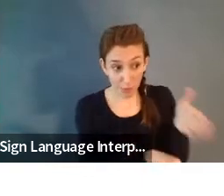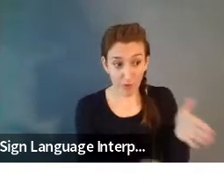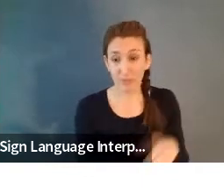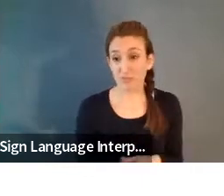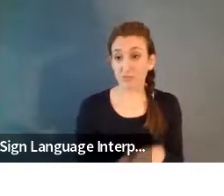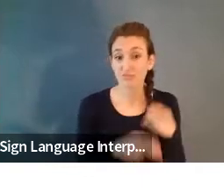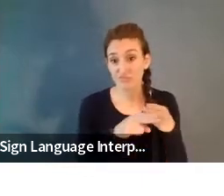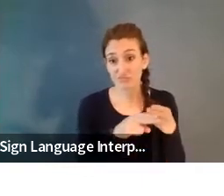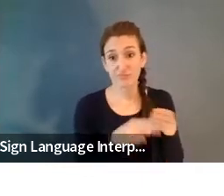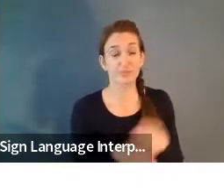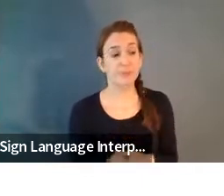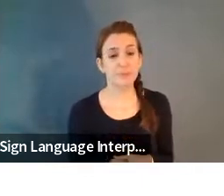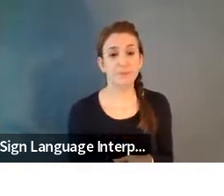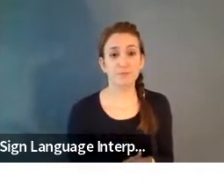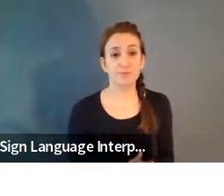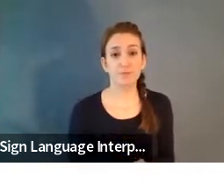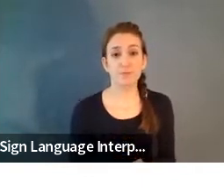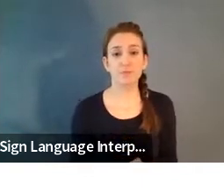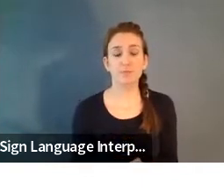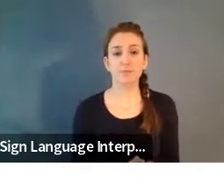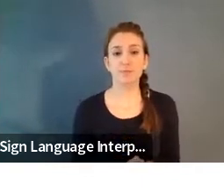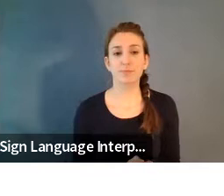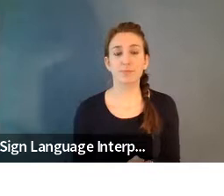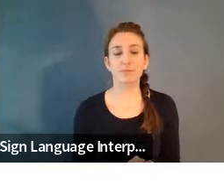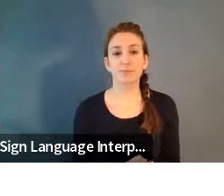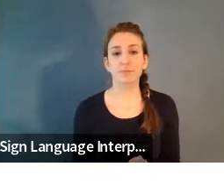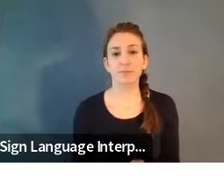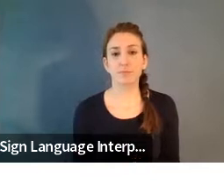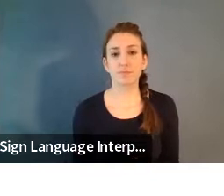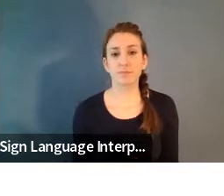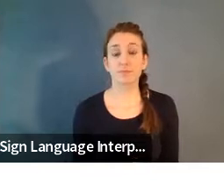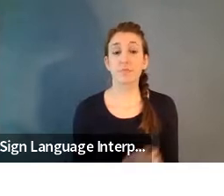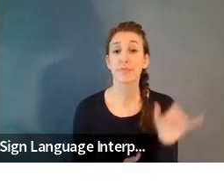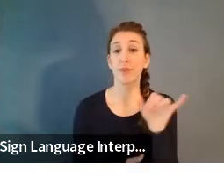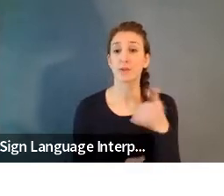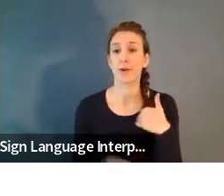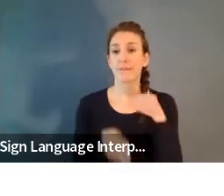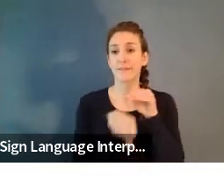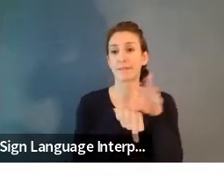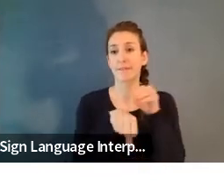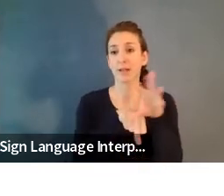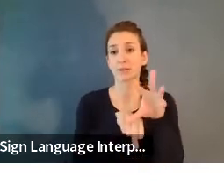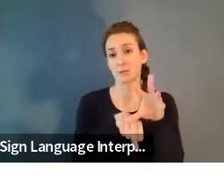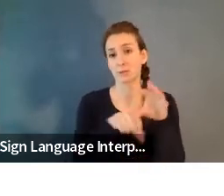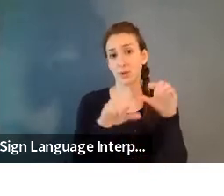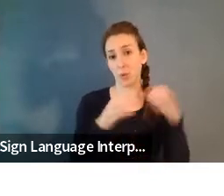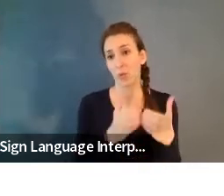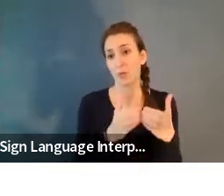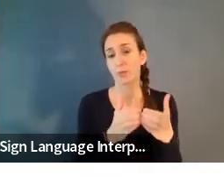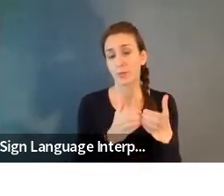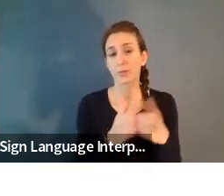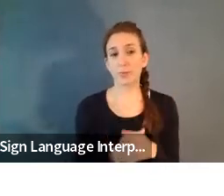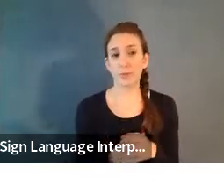on. And then the other thing that we wanted to highlight is that we have an advisory council that includes representatives from schools